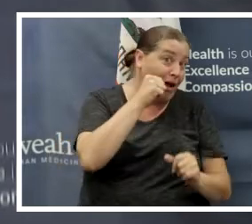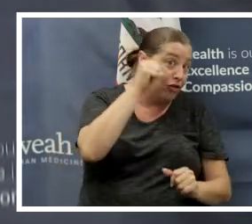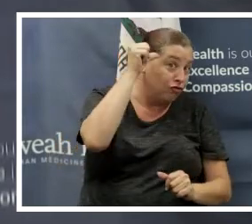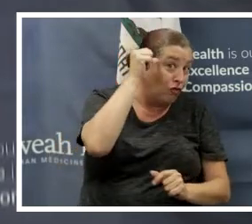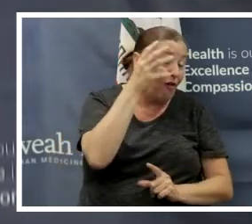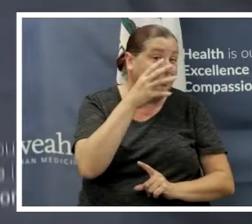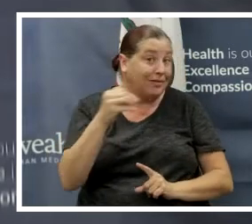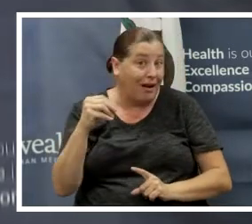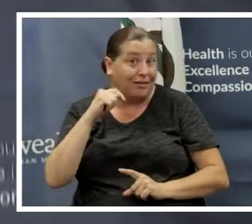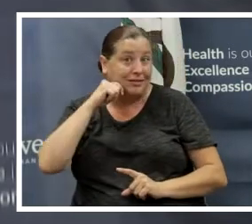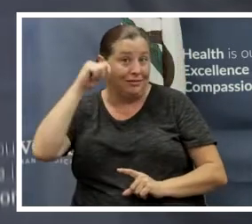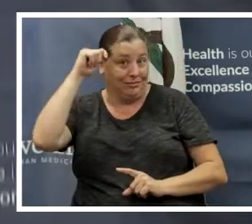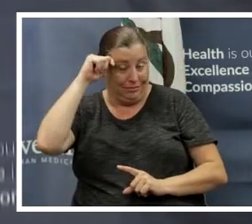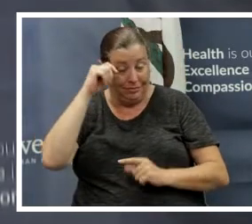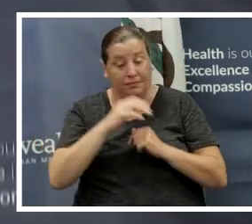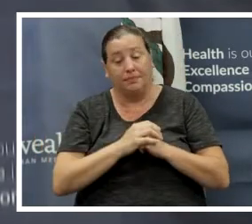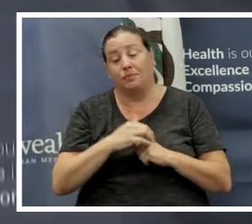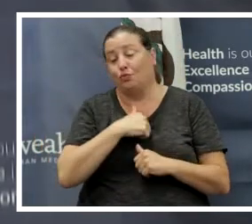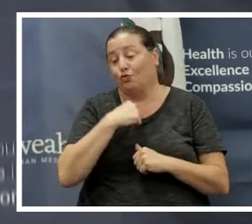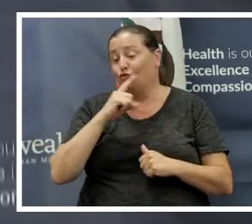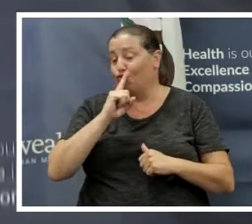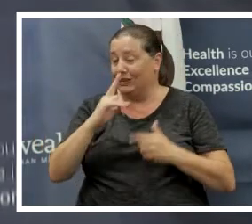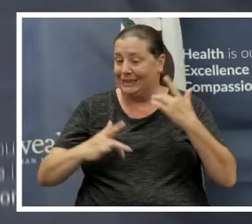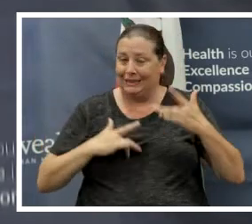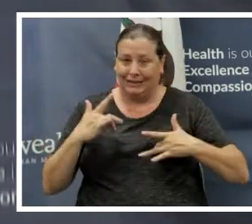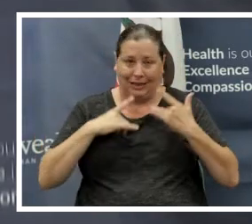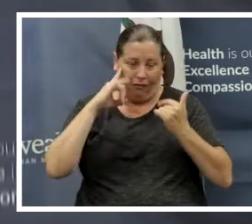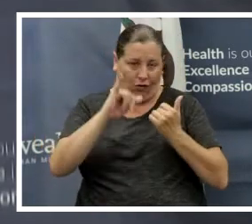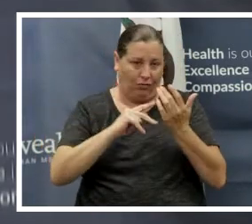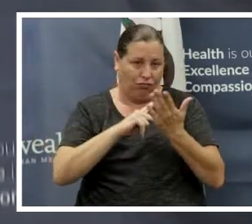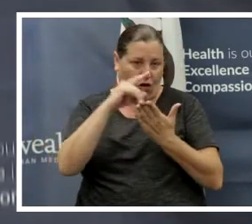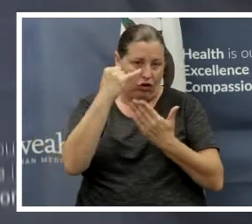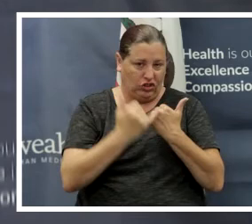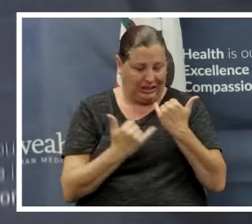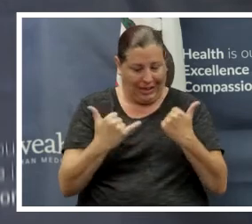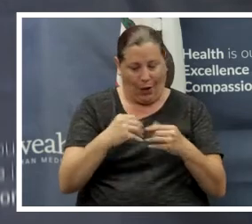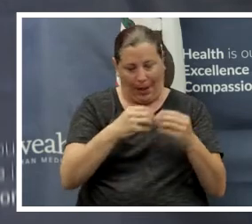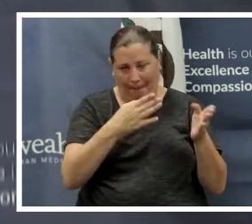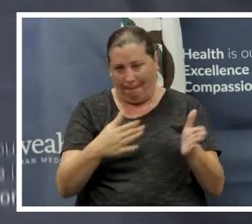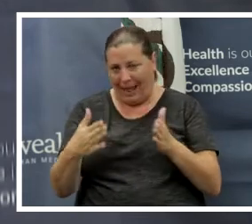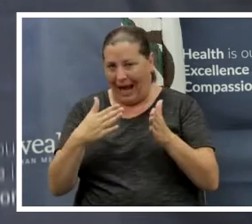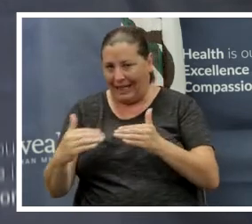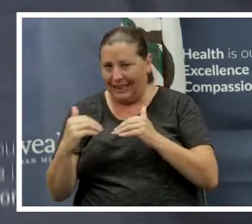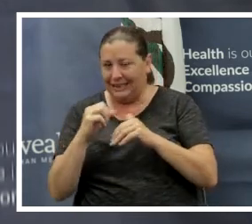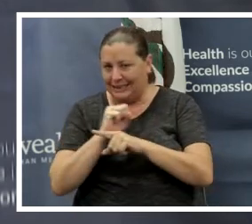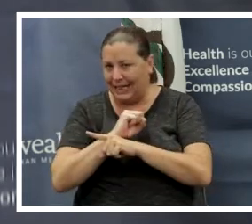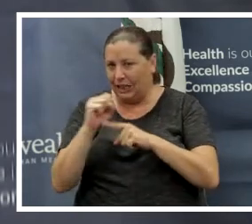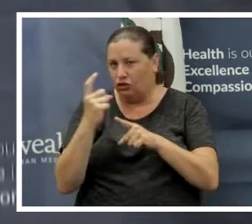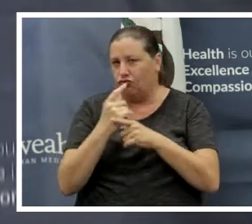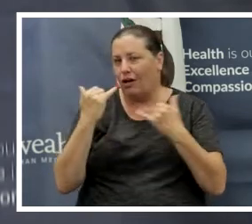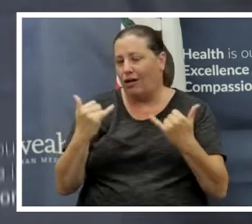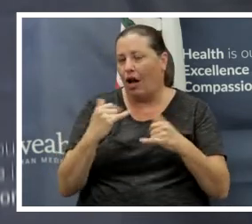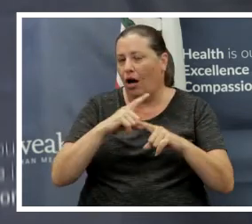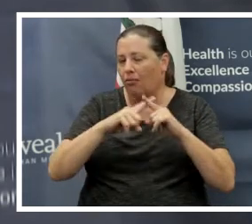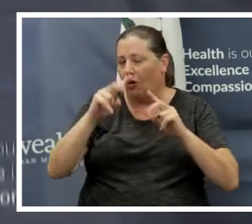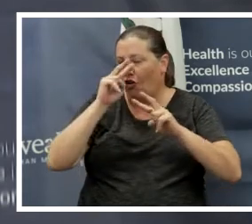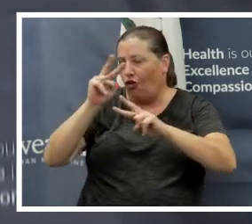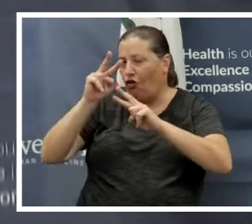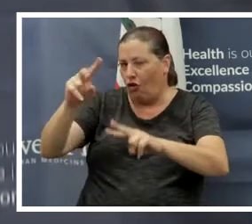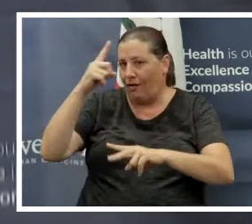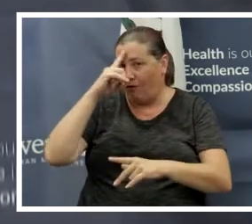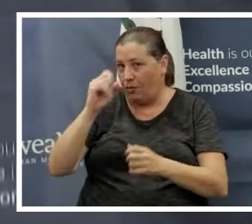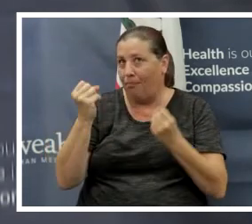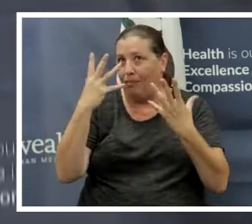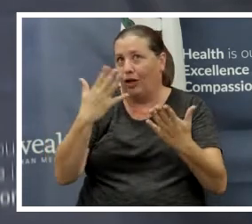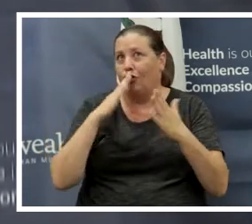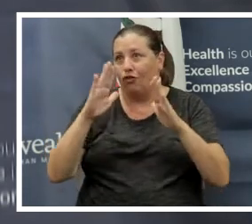really excited about that project. We're in the planning stages right now, and so look for really great things to come. So that's my